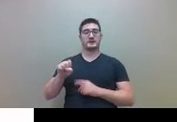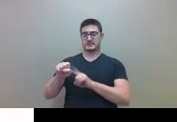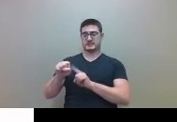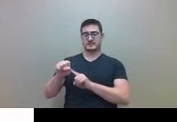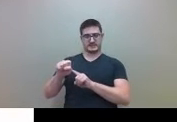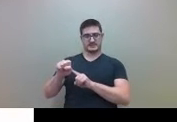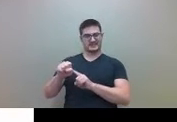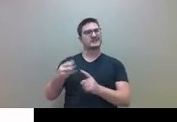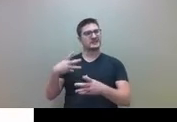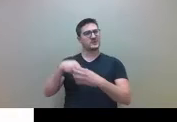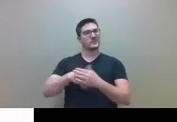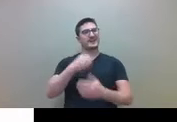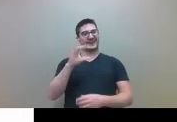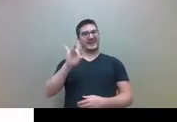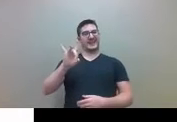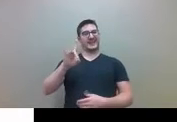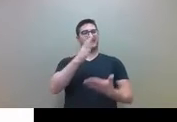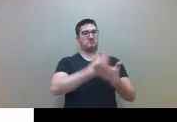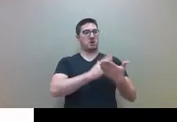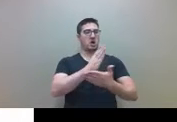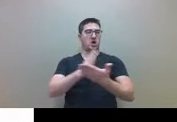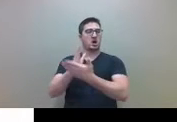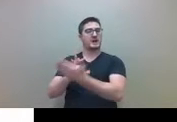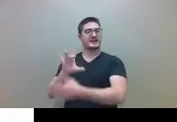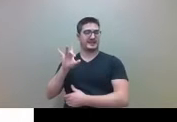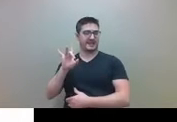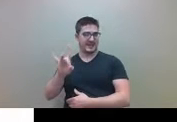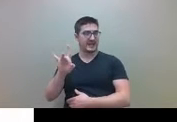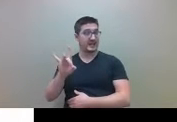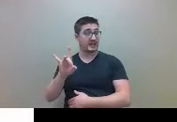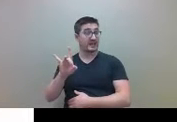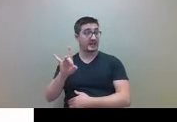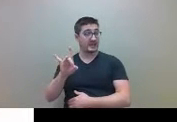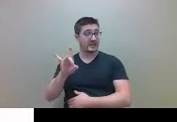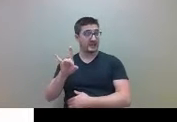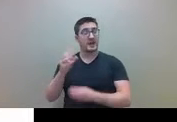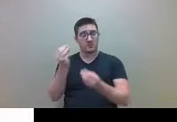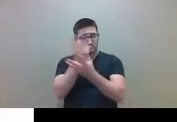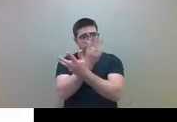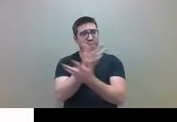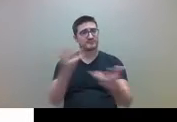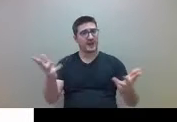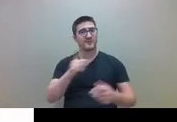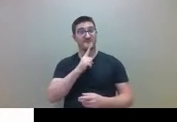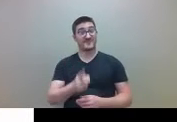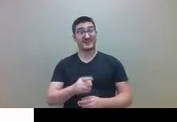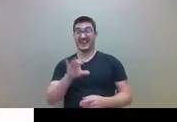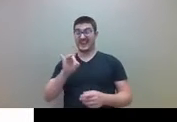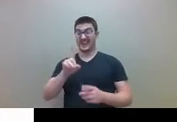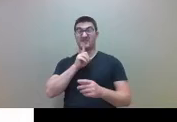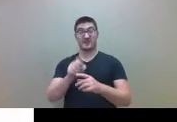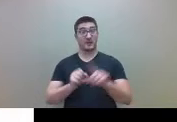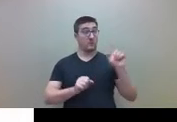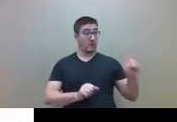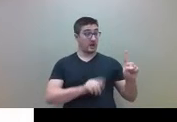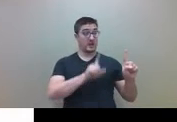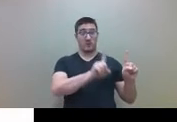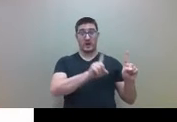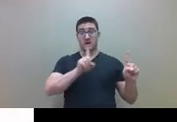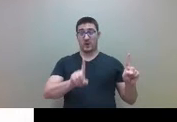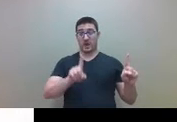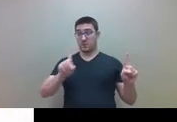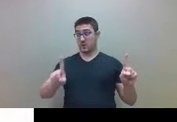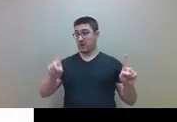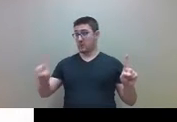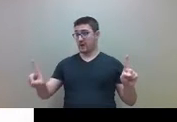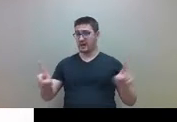been identified, and of course, all these 8 dimensions do interrelate with one another equally,